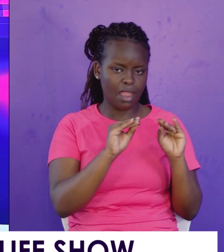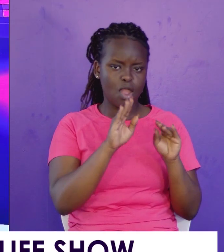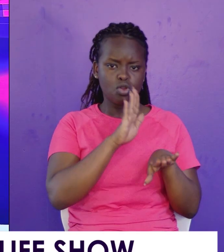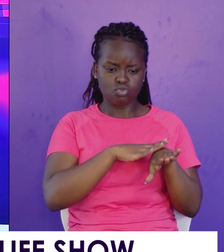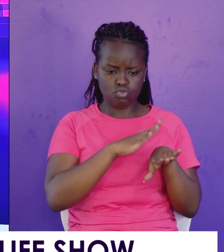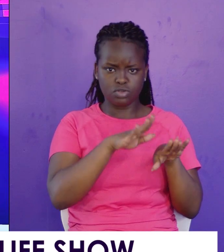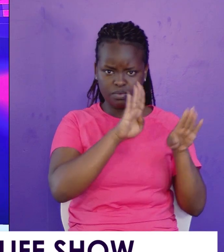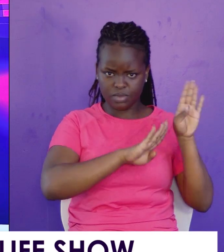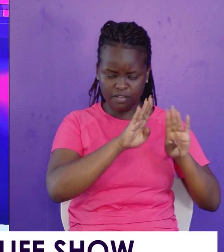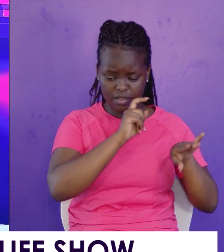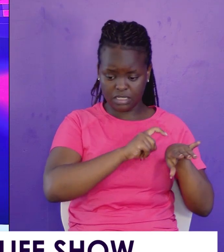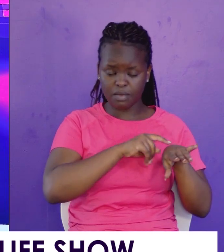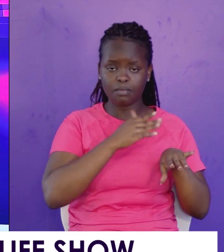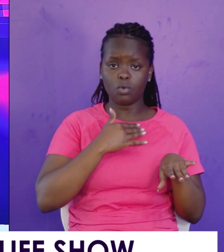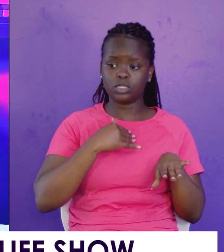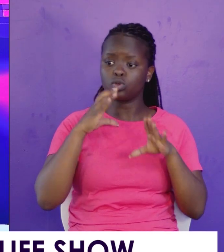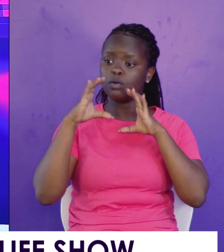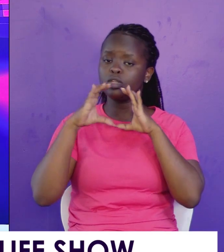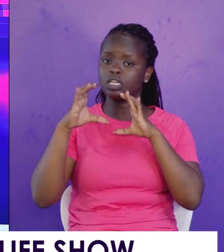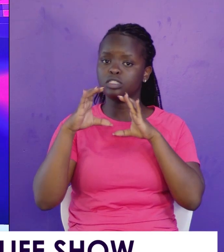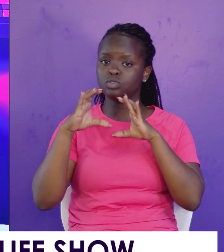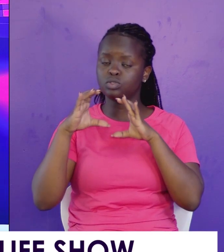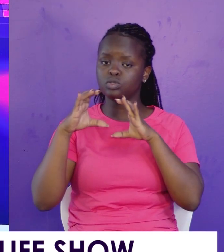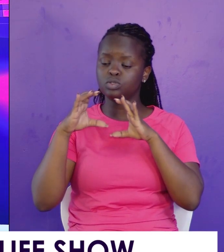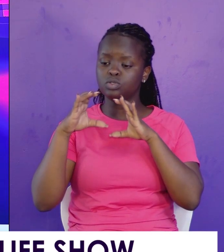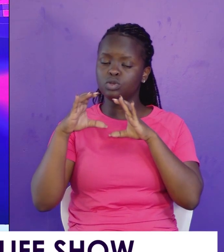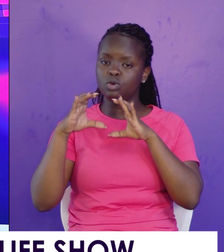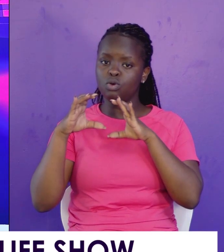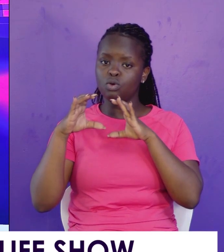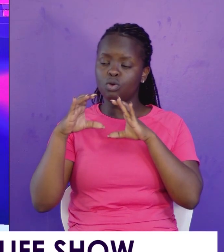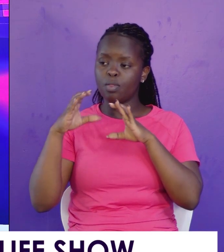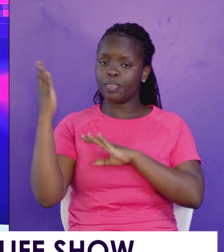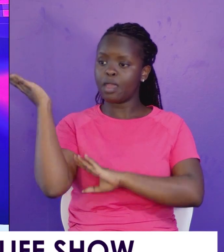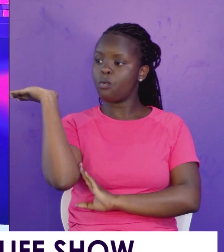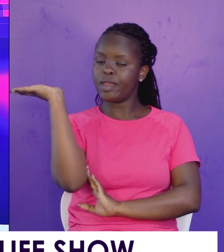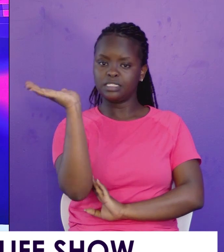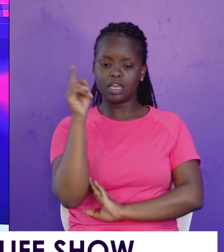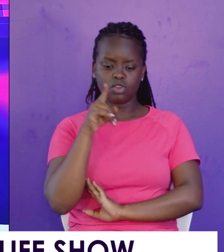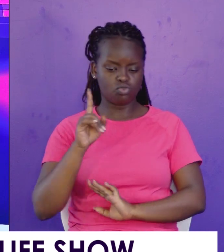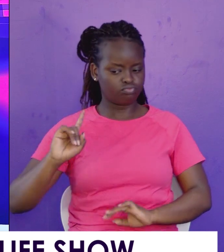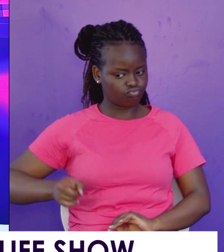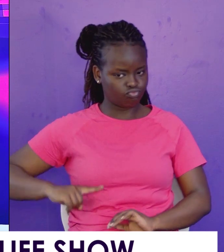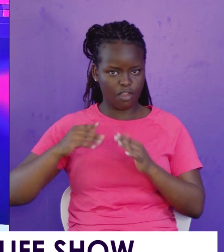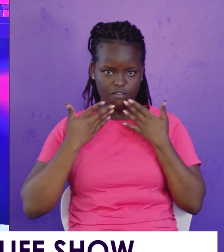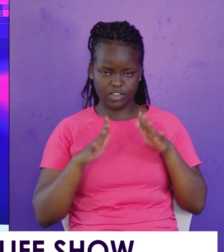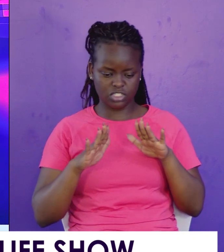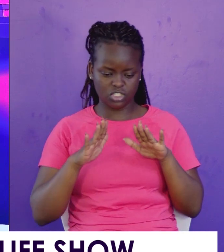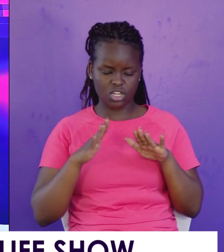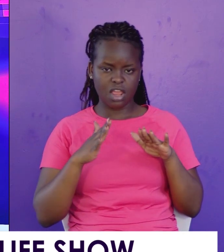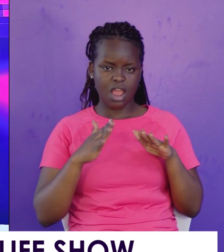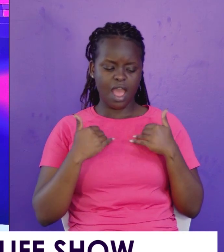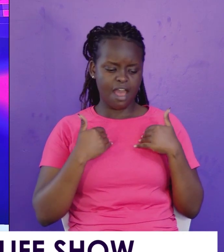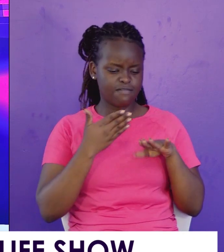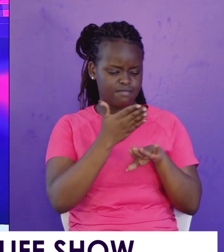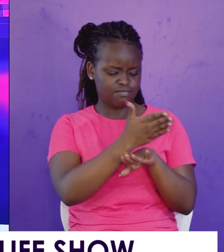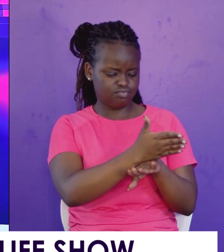want to communicate to the waiter that I'm full, there's a way you put the fork, there's a way you put it when you are still want more. Okay.